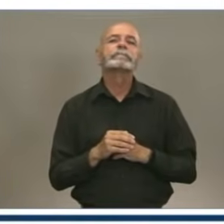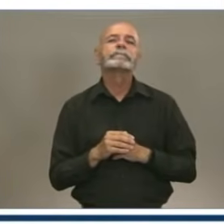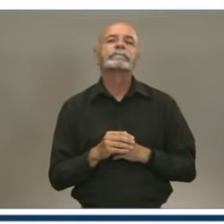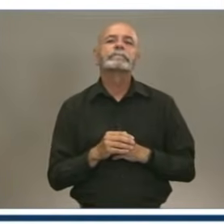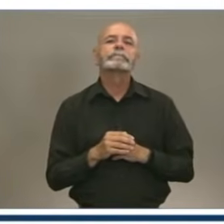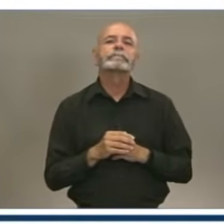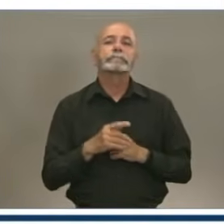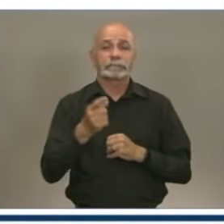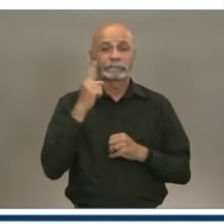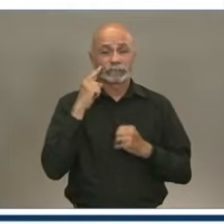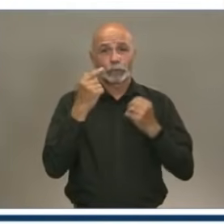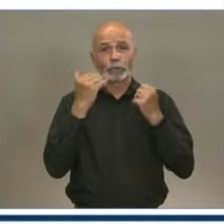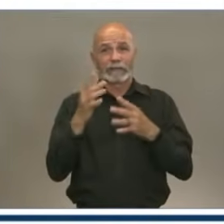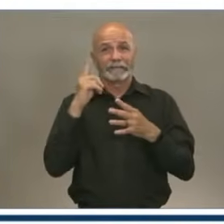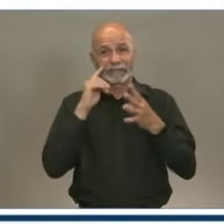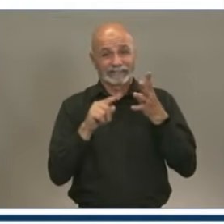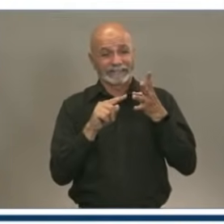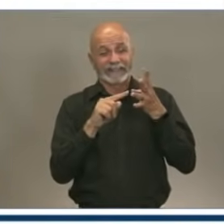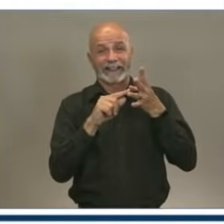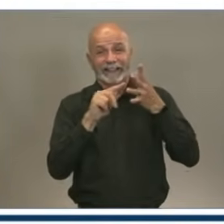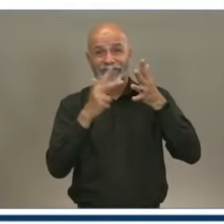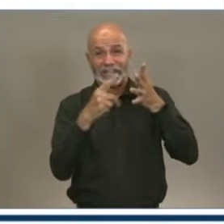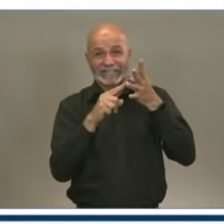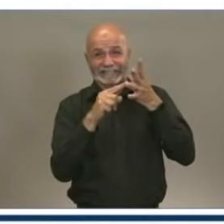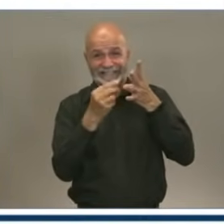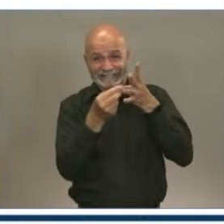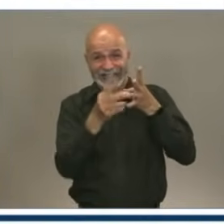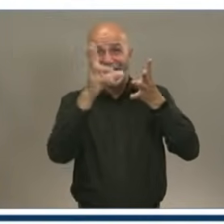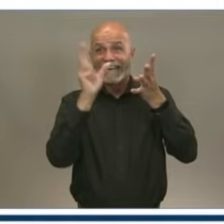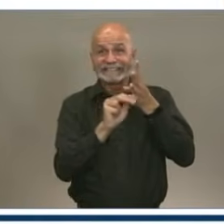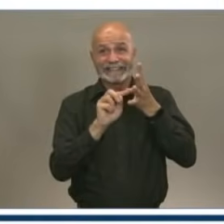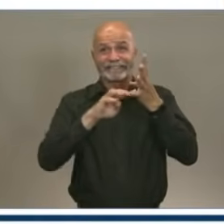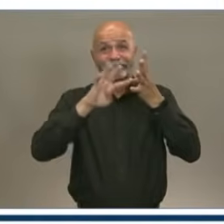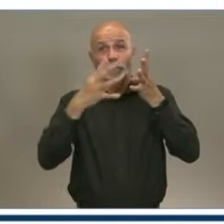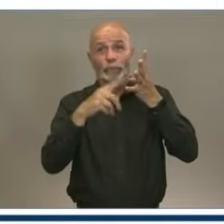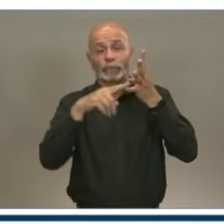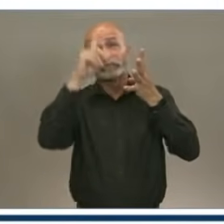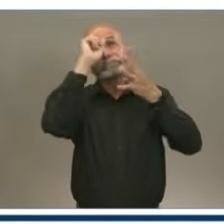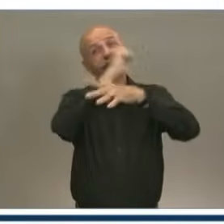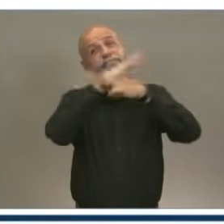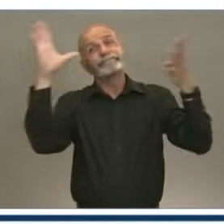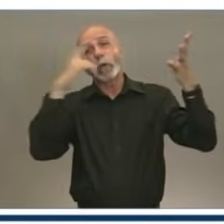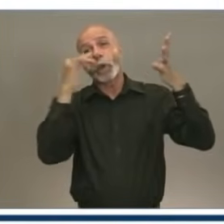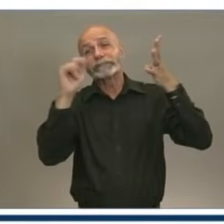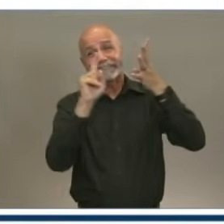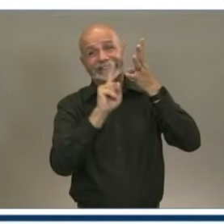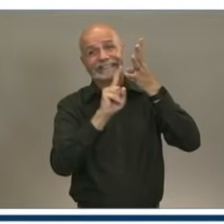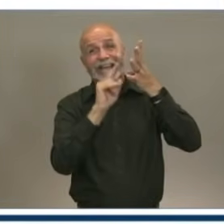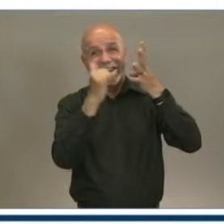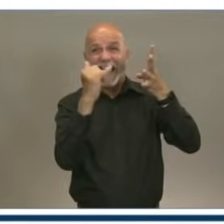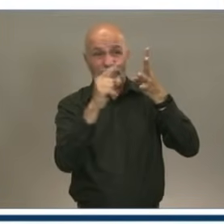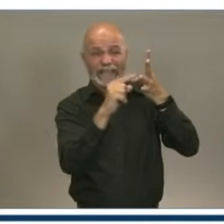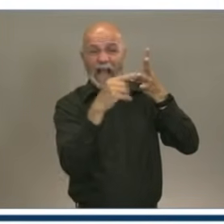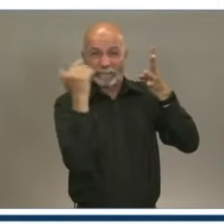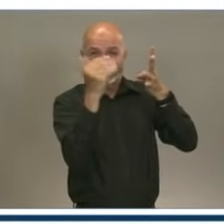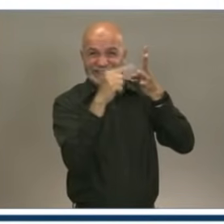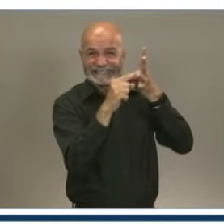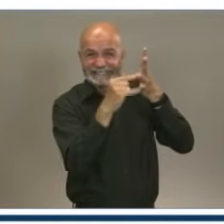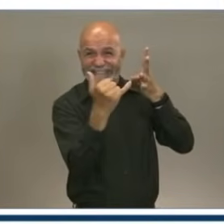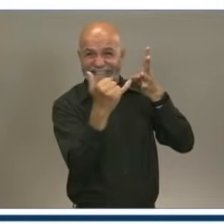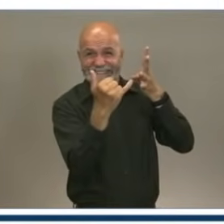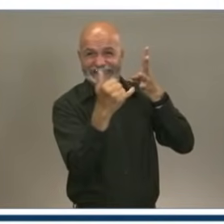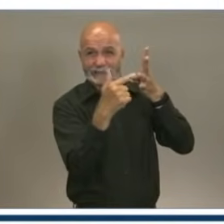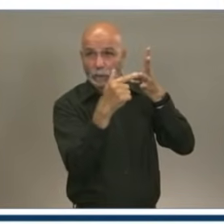end before talking about your vision for the province. And now that we are reaching the end of phase 3, should Nova Scotian expect a